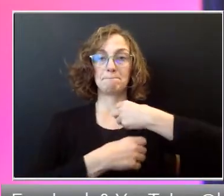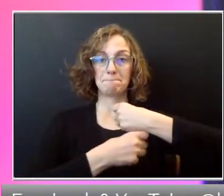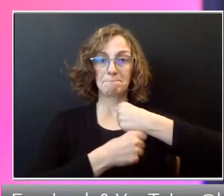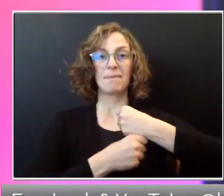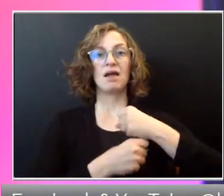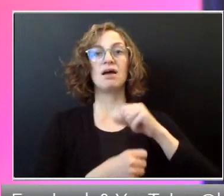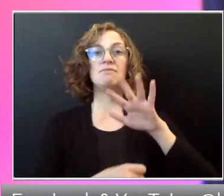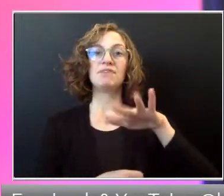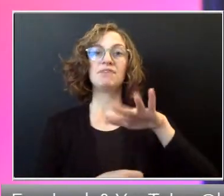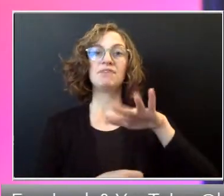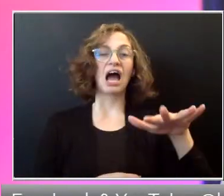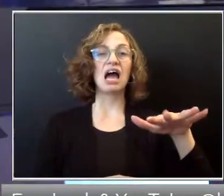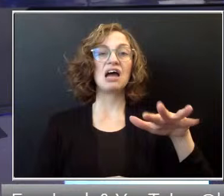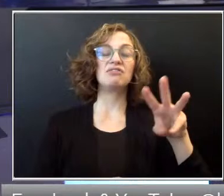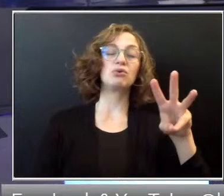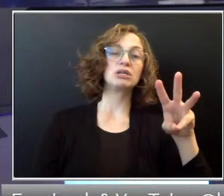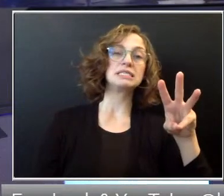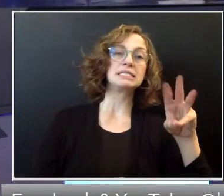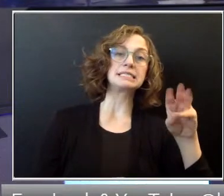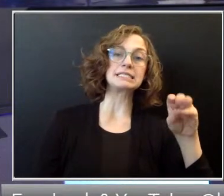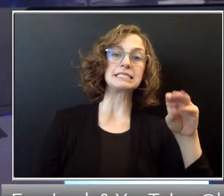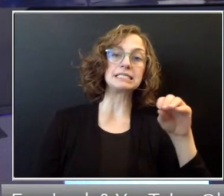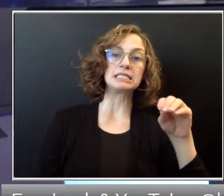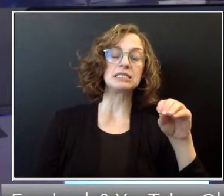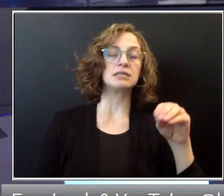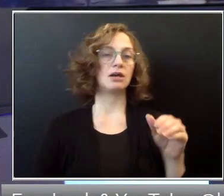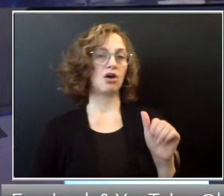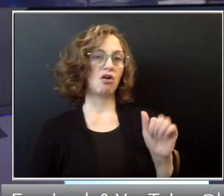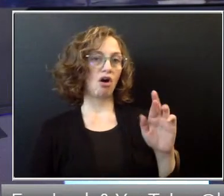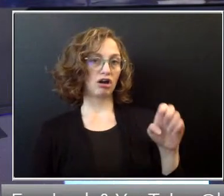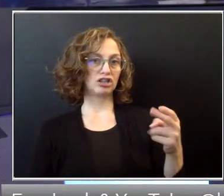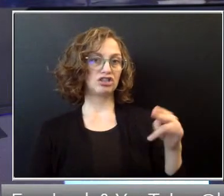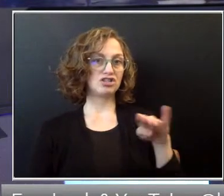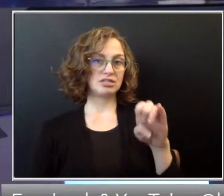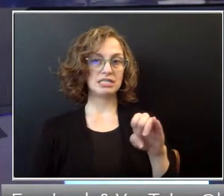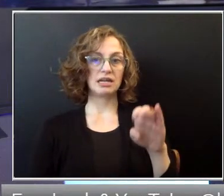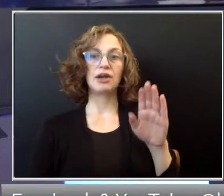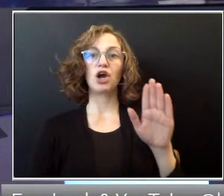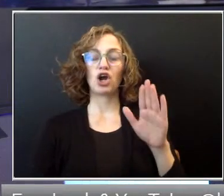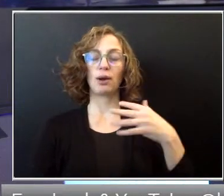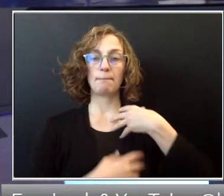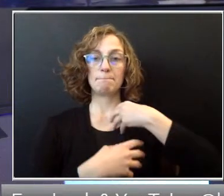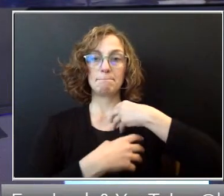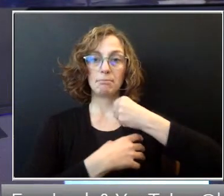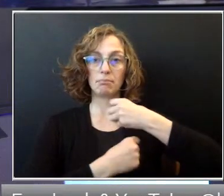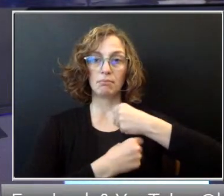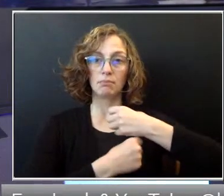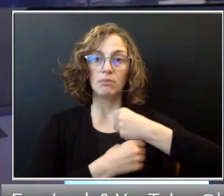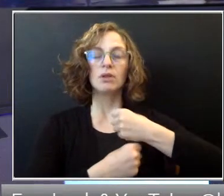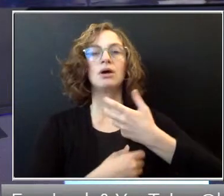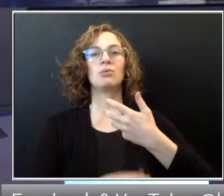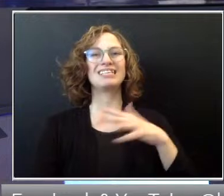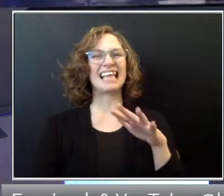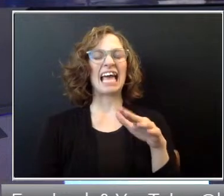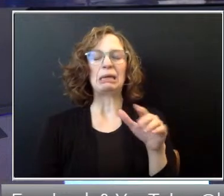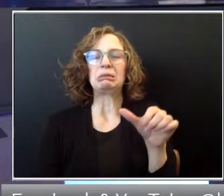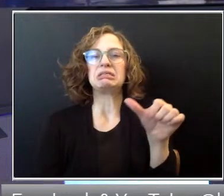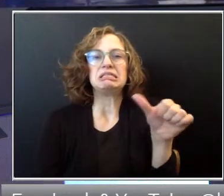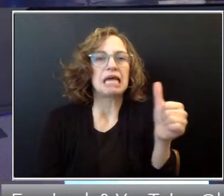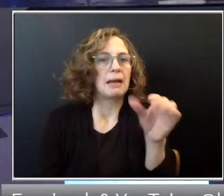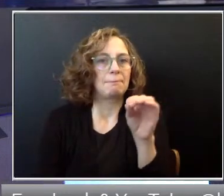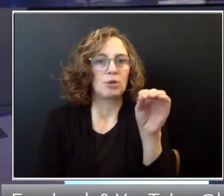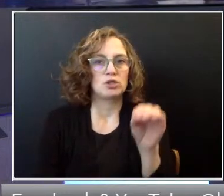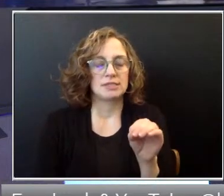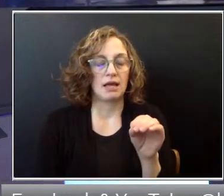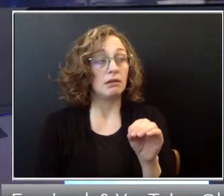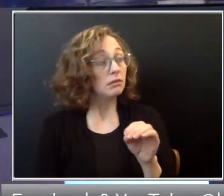to 15%. Oh, wow. Not very, very little pump squeeze action. So I also want to ask you about this because Archie